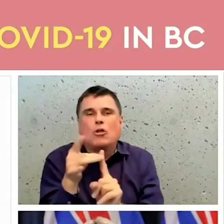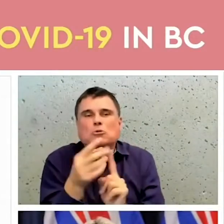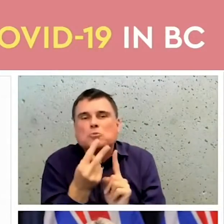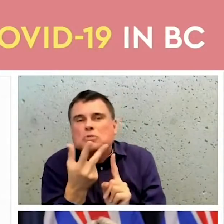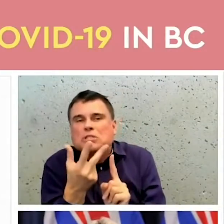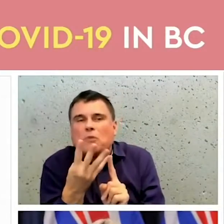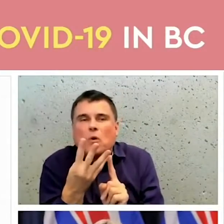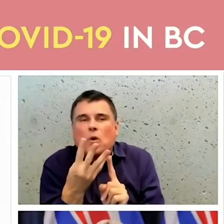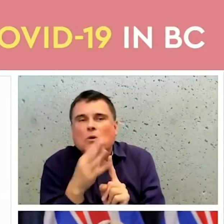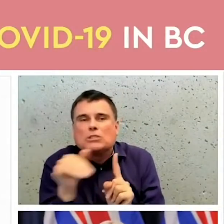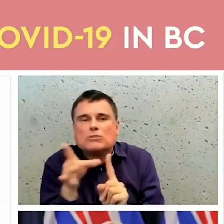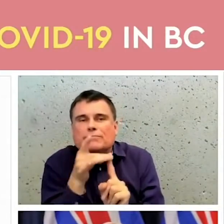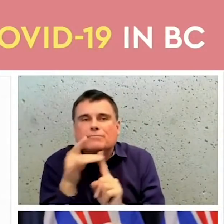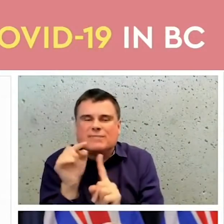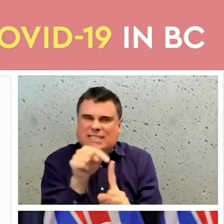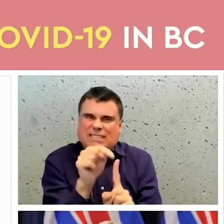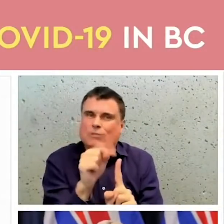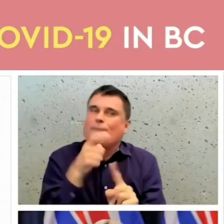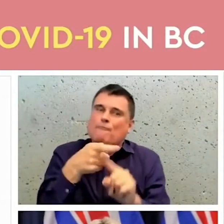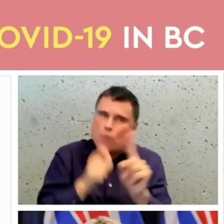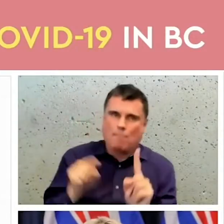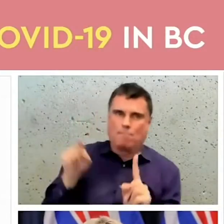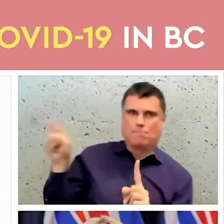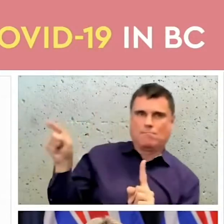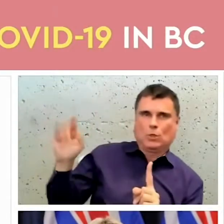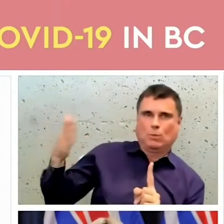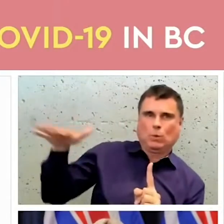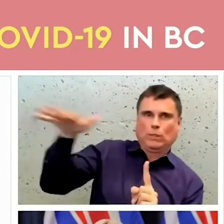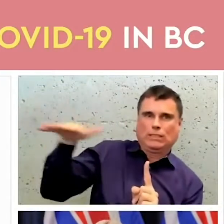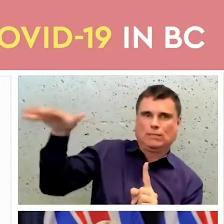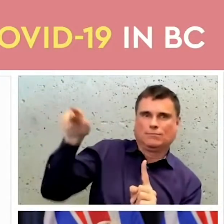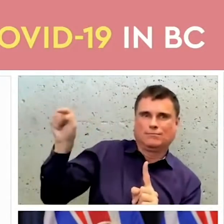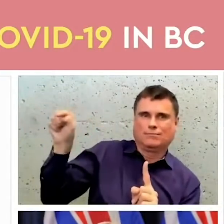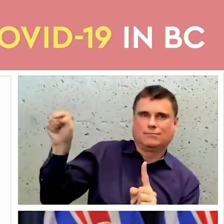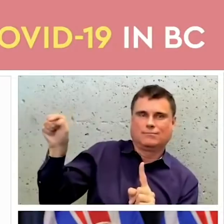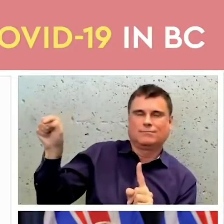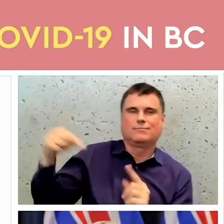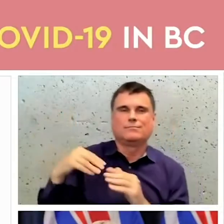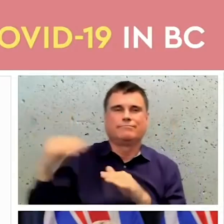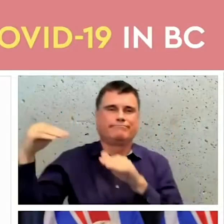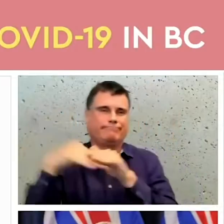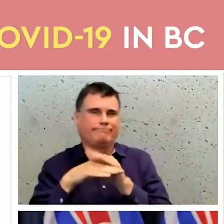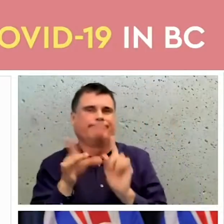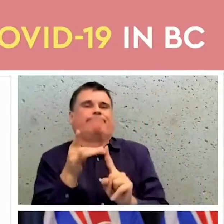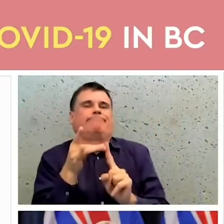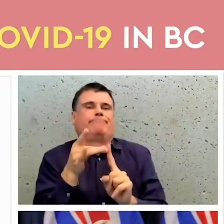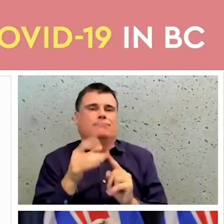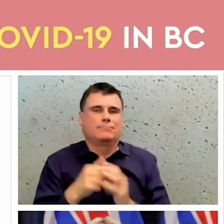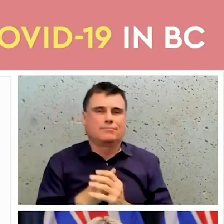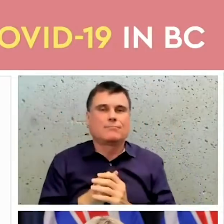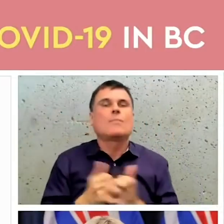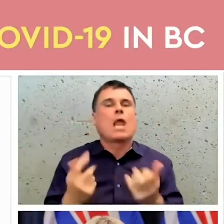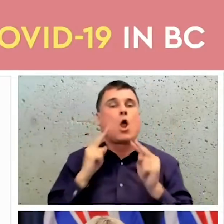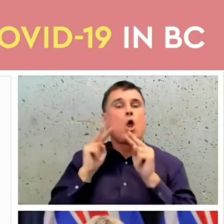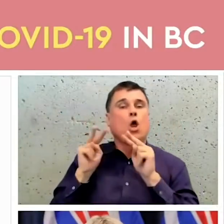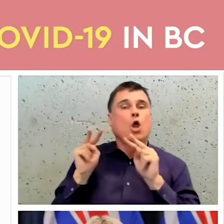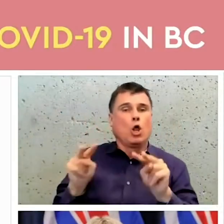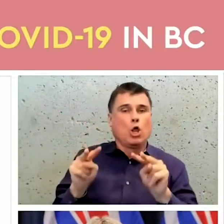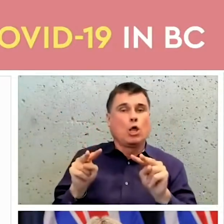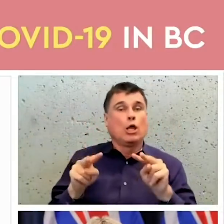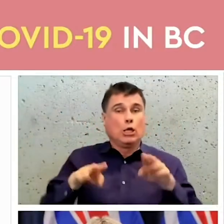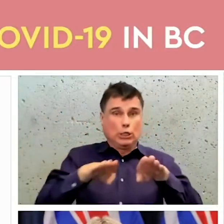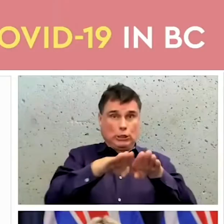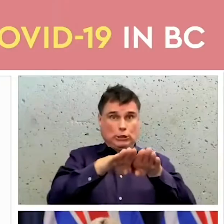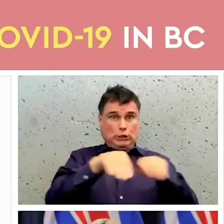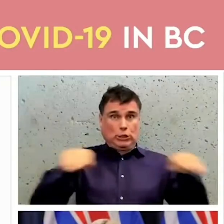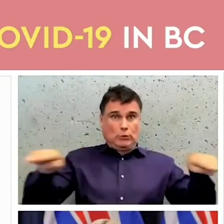of COVID-19 for school-age children compared to vaccine-related concerns, and we've looked at this specifically for